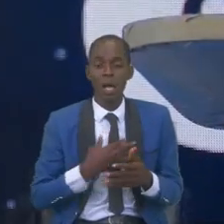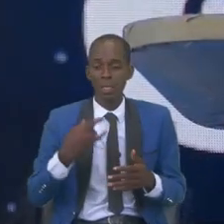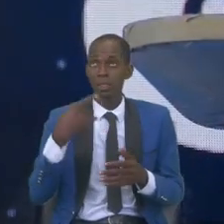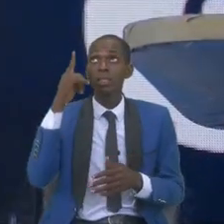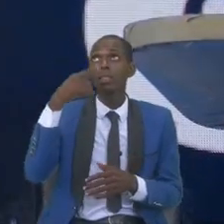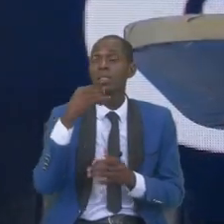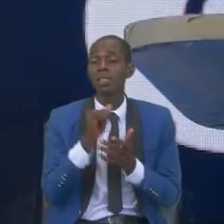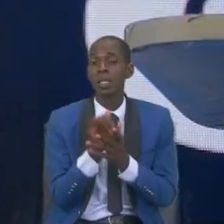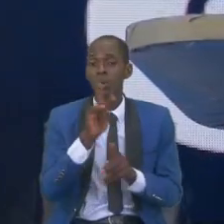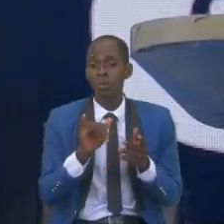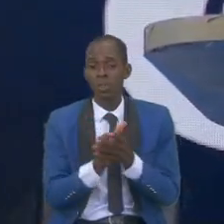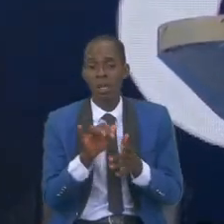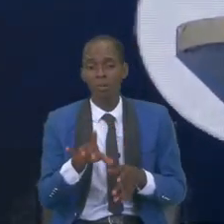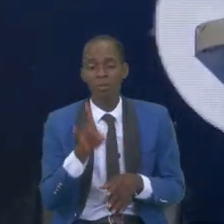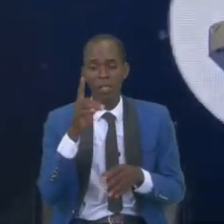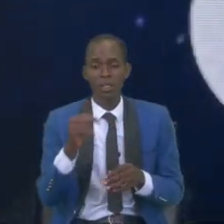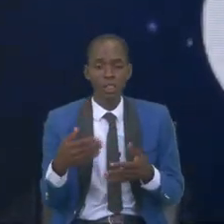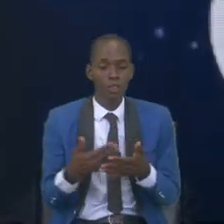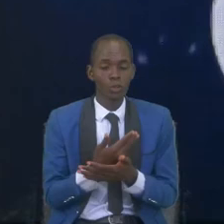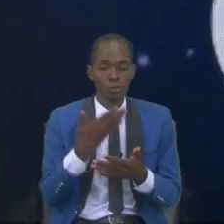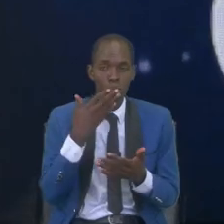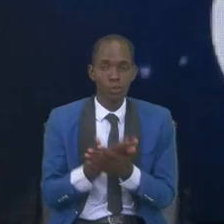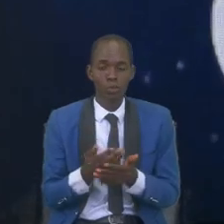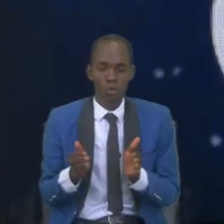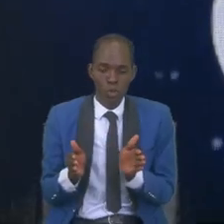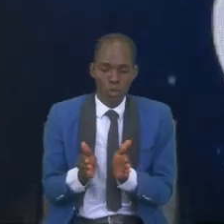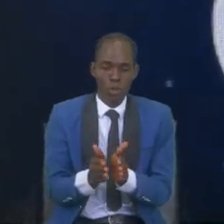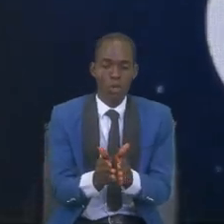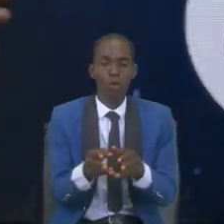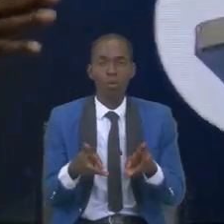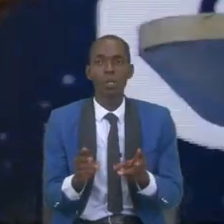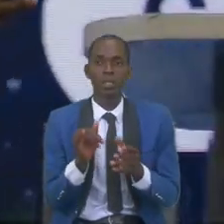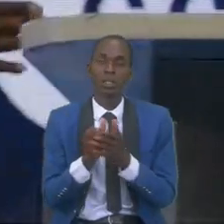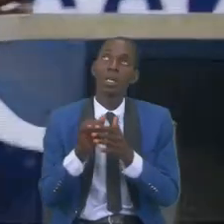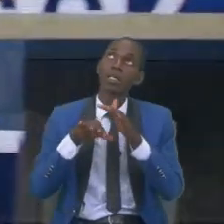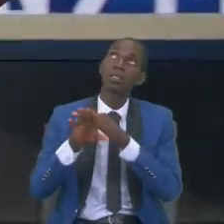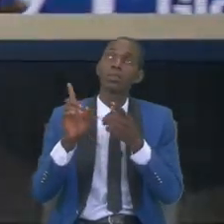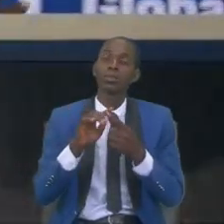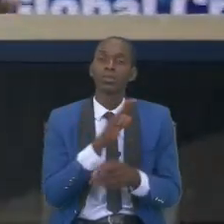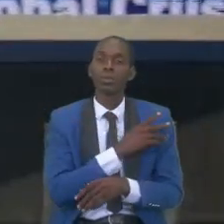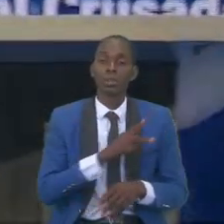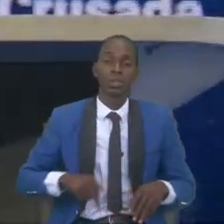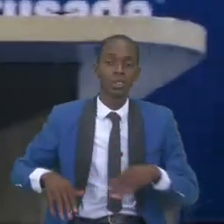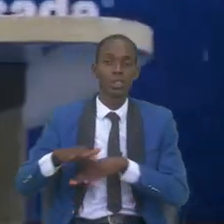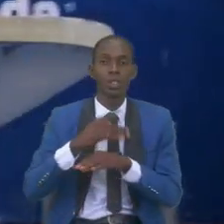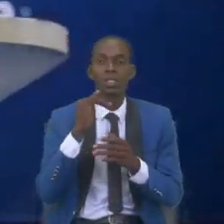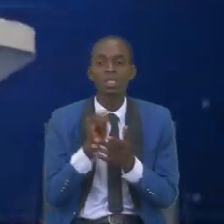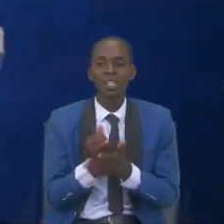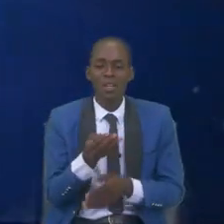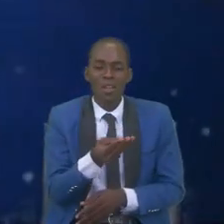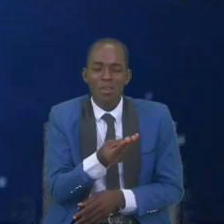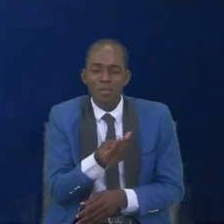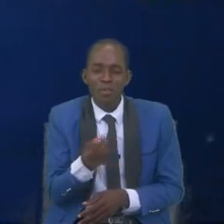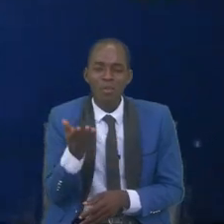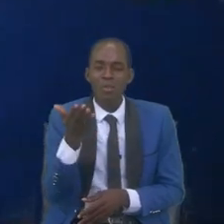way, the narrow way, and the people that get into the kingdom, it says, few there be that